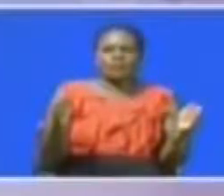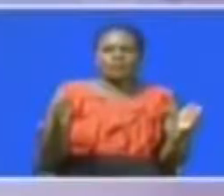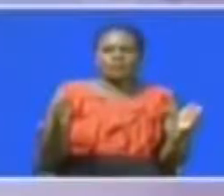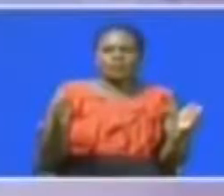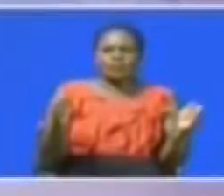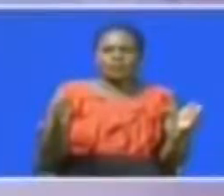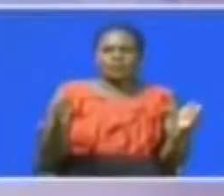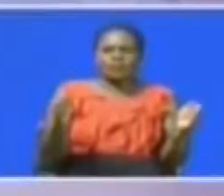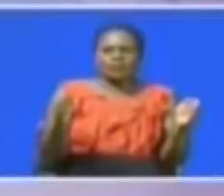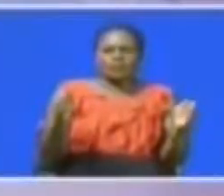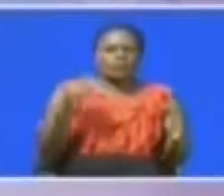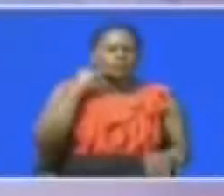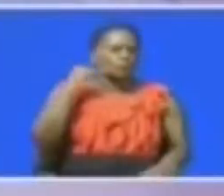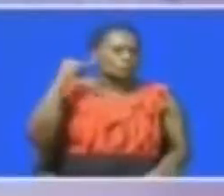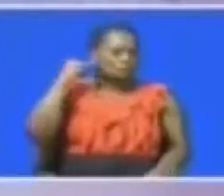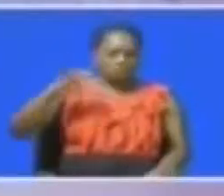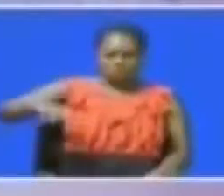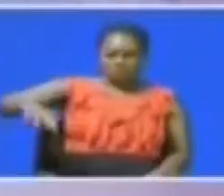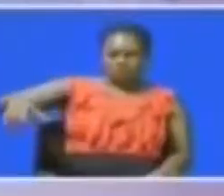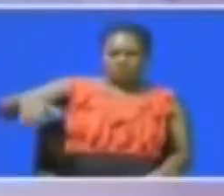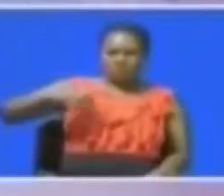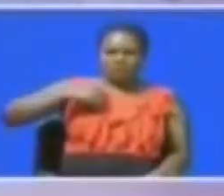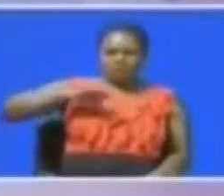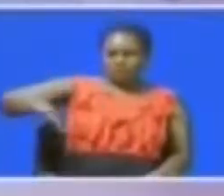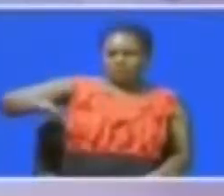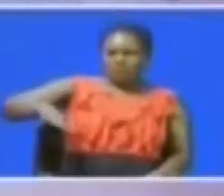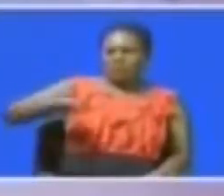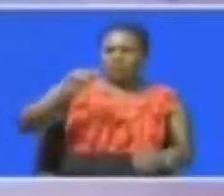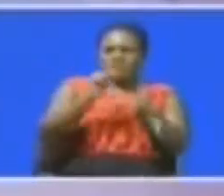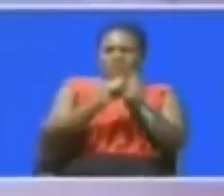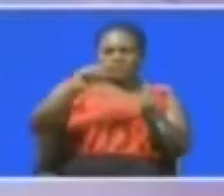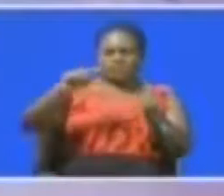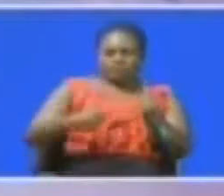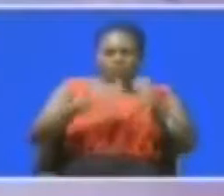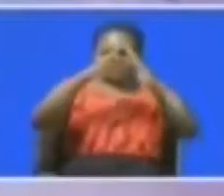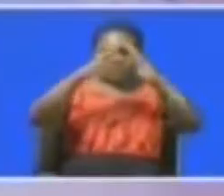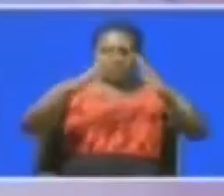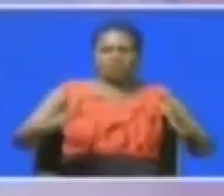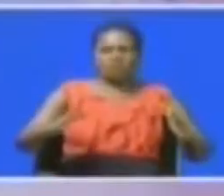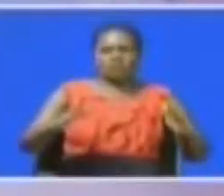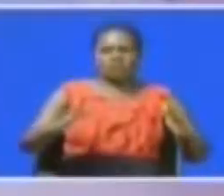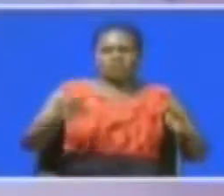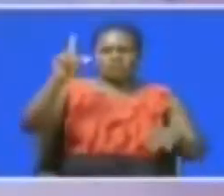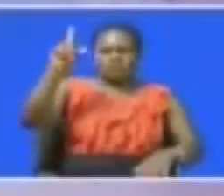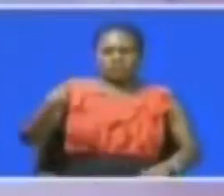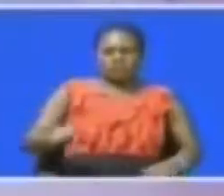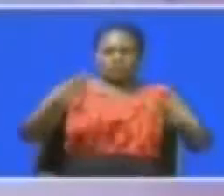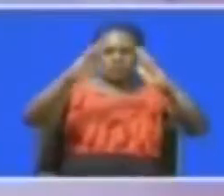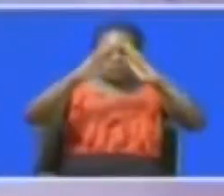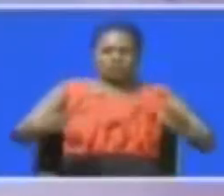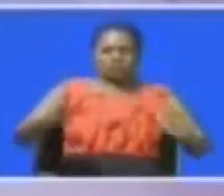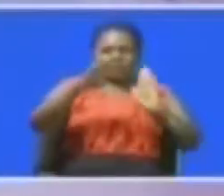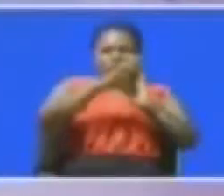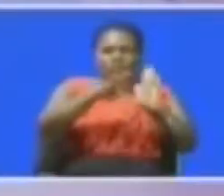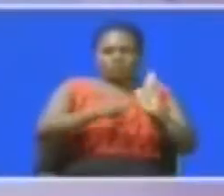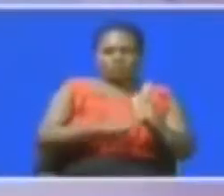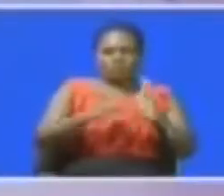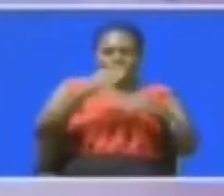Now, from there to Nakuru County, which has a deficit of 10,000 housing units. The affordable housing program is set to